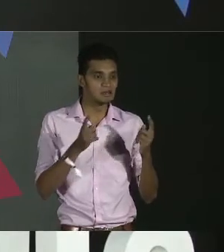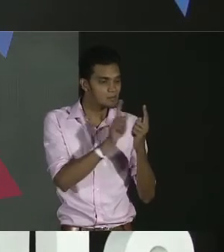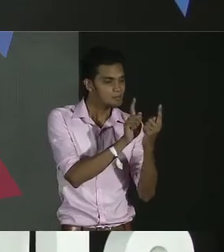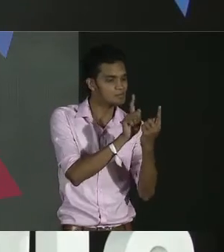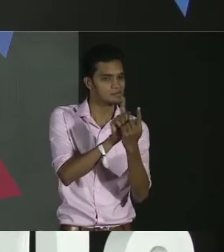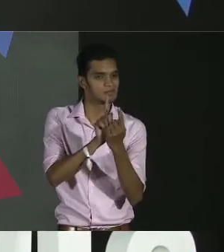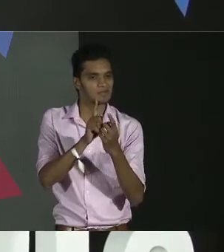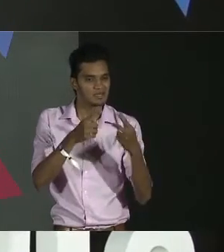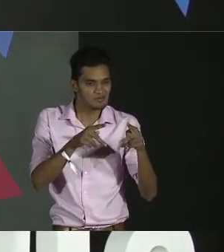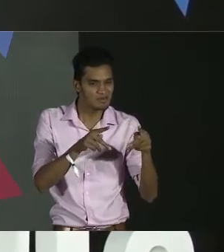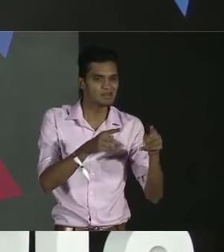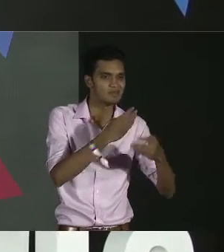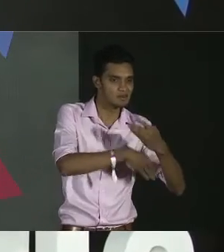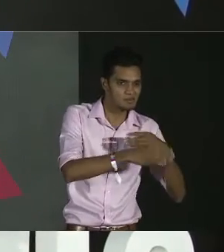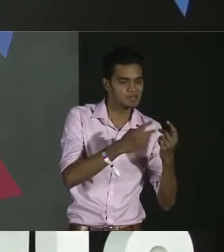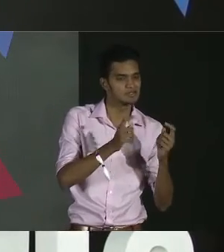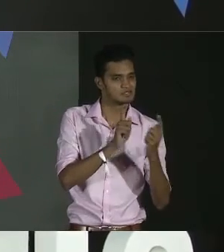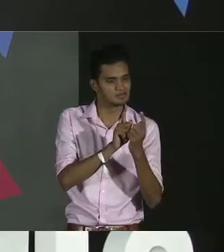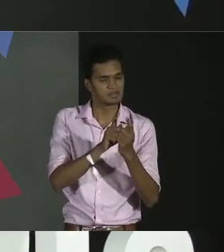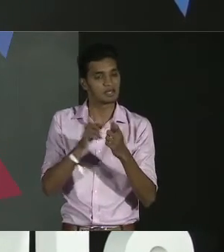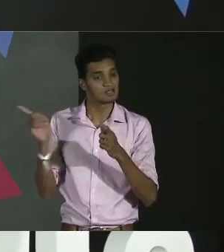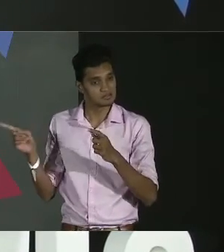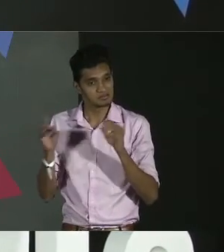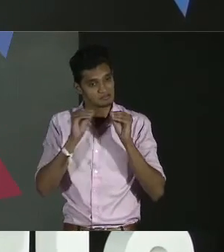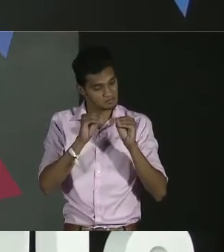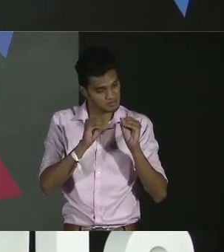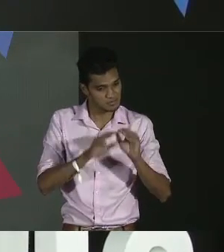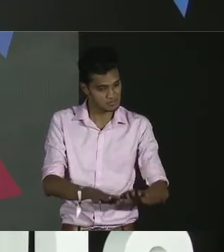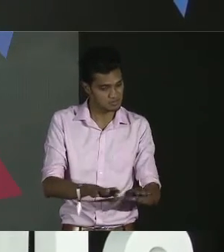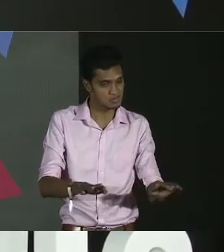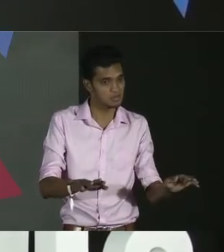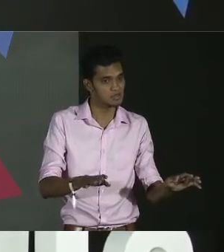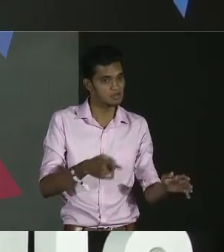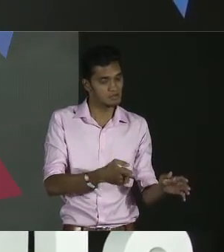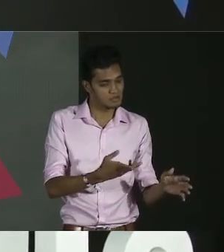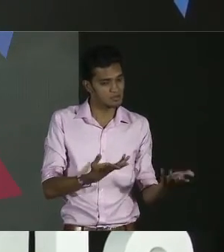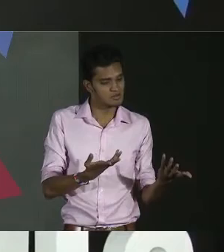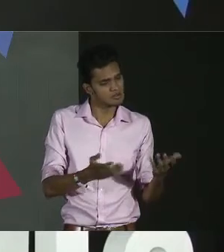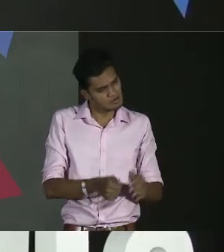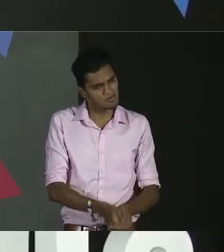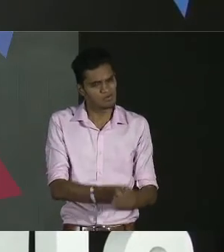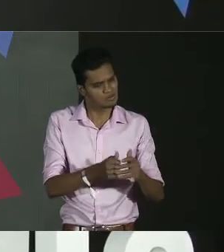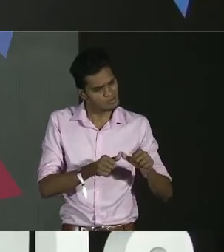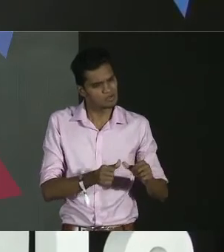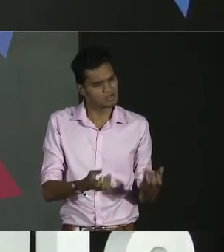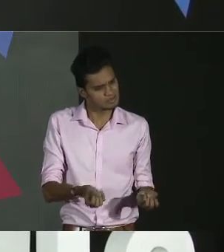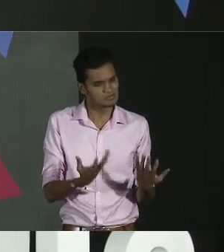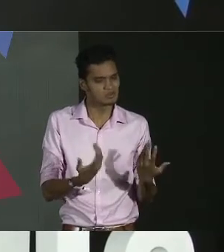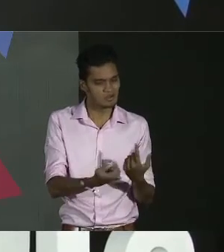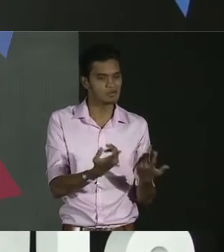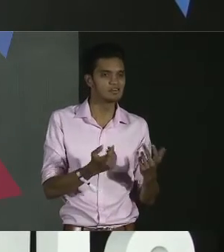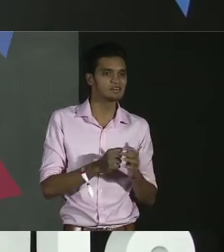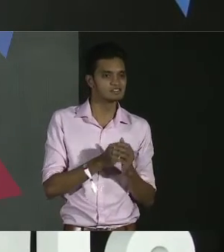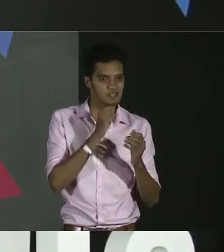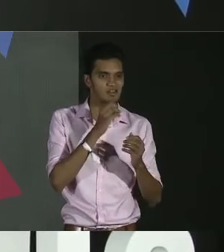limb. I teach kids with different abilities to play sitting volleyball, and I participate in